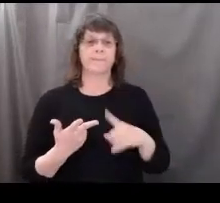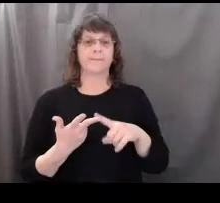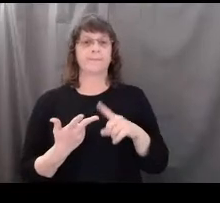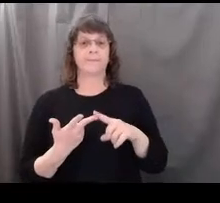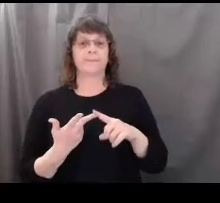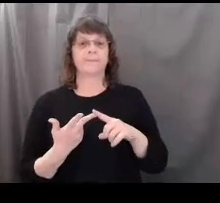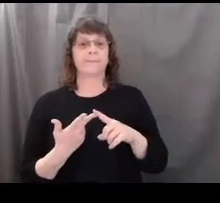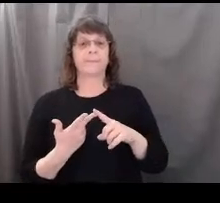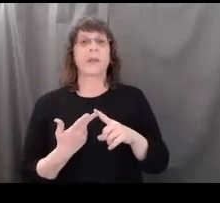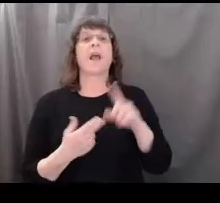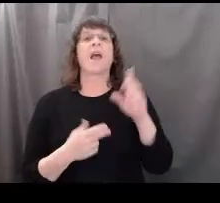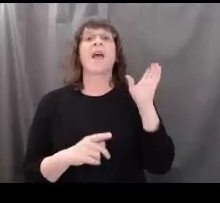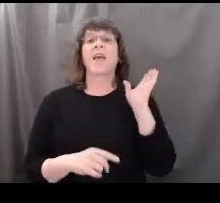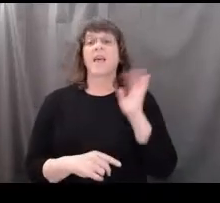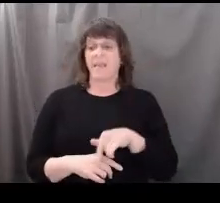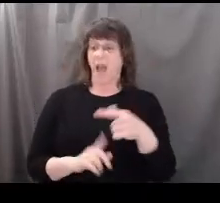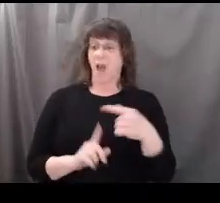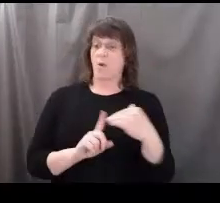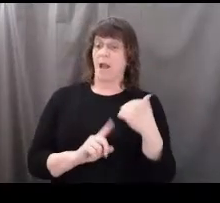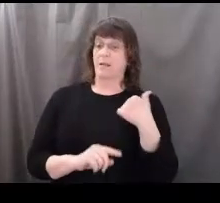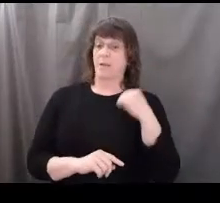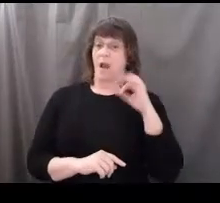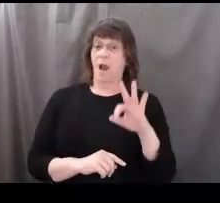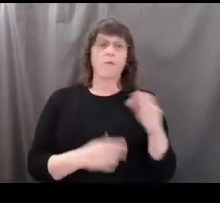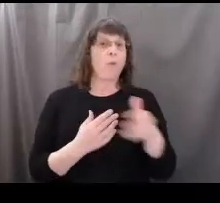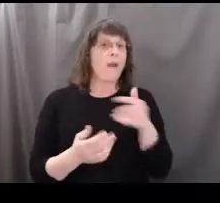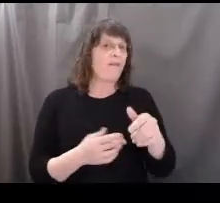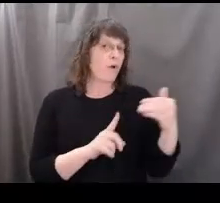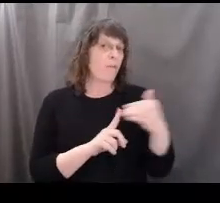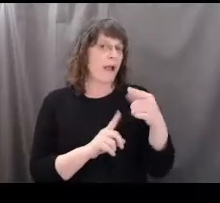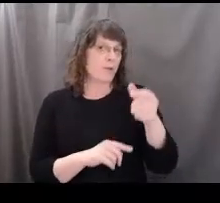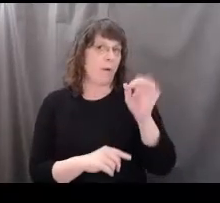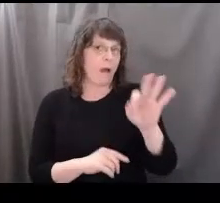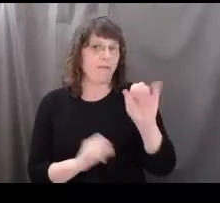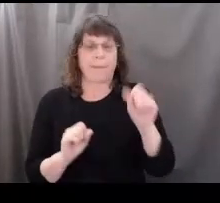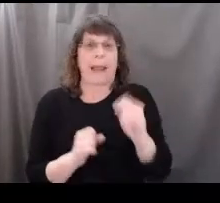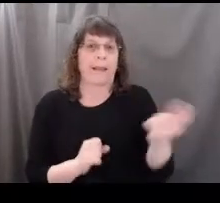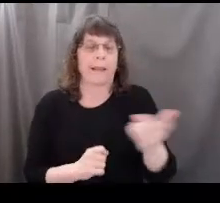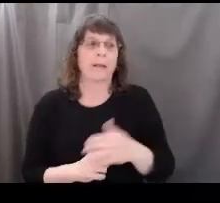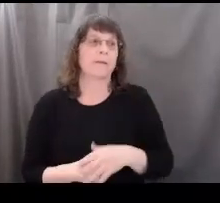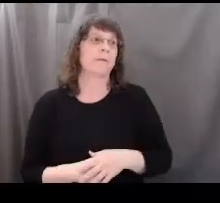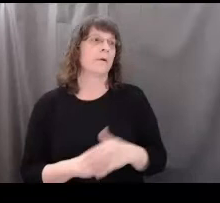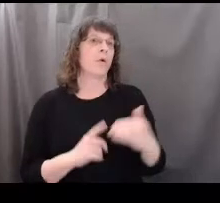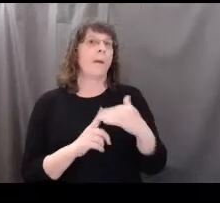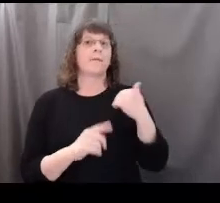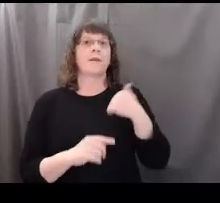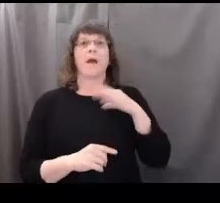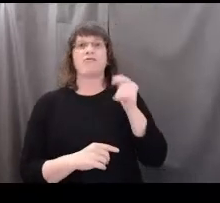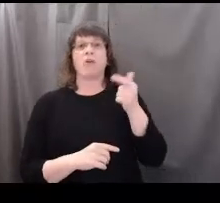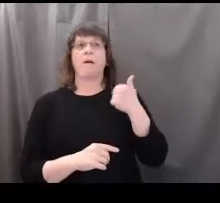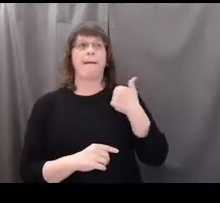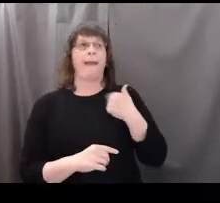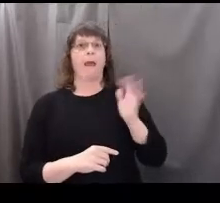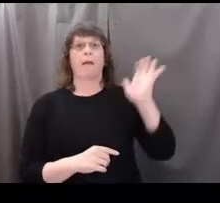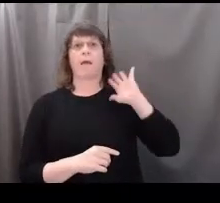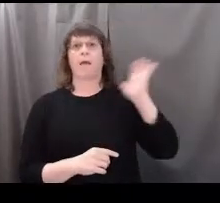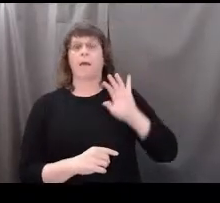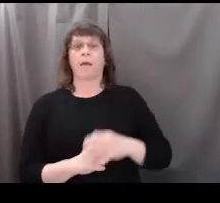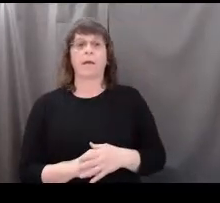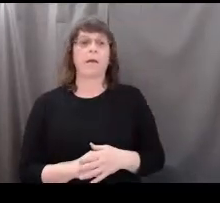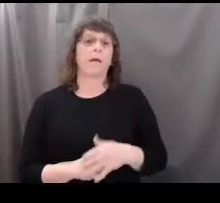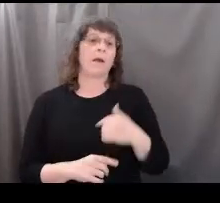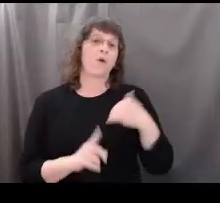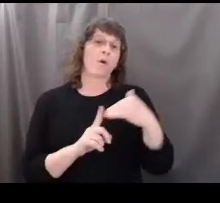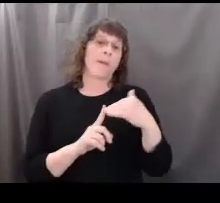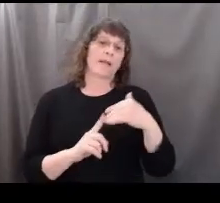And then it reminds me of, so whatever it reminds you of, this could be anything. It reminds me of the dog I had when I was a puppy. It reminds me